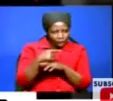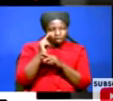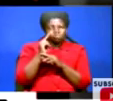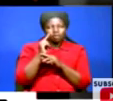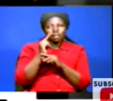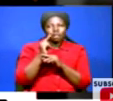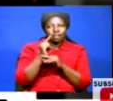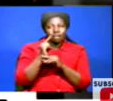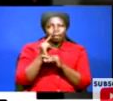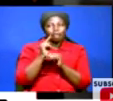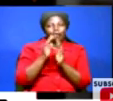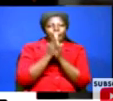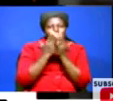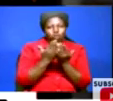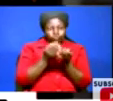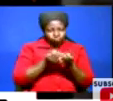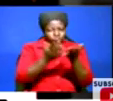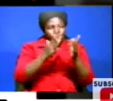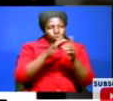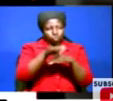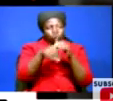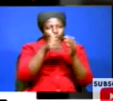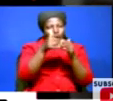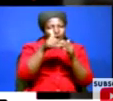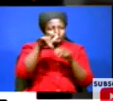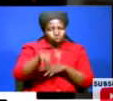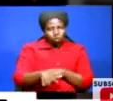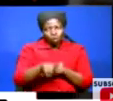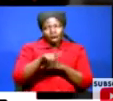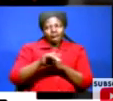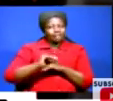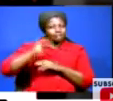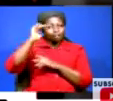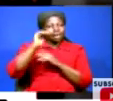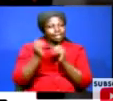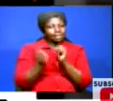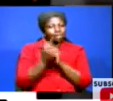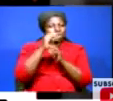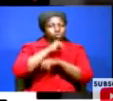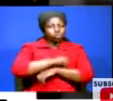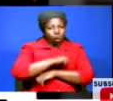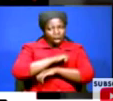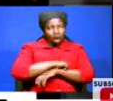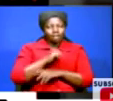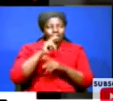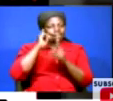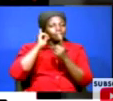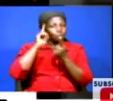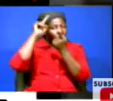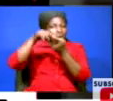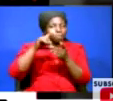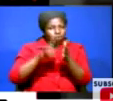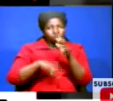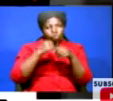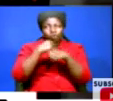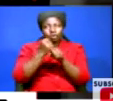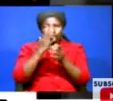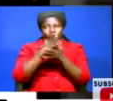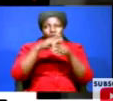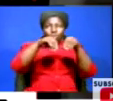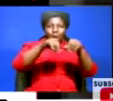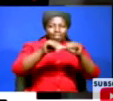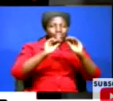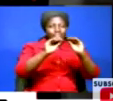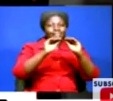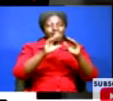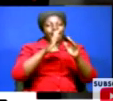to all our junior and senior secondary school leavers as we seek to ensure quality teaching and learning that